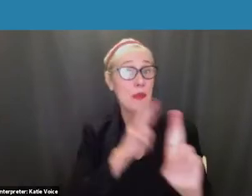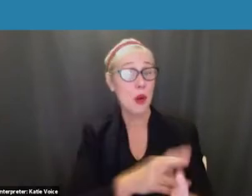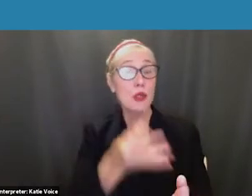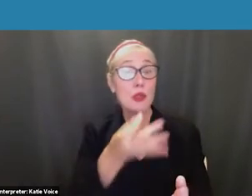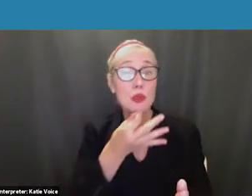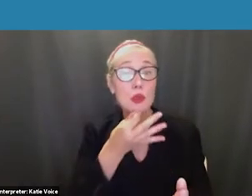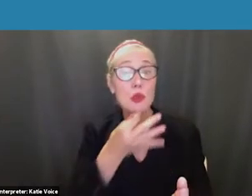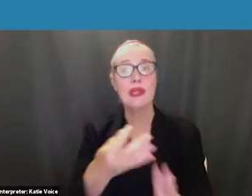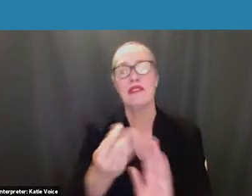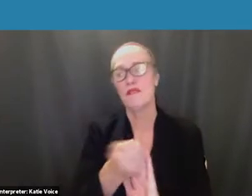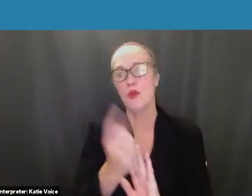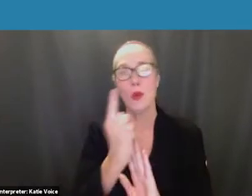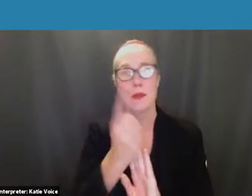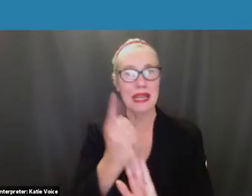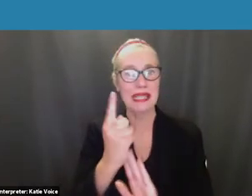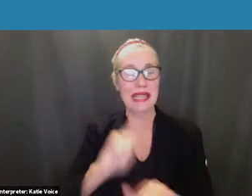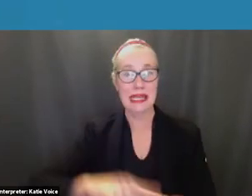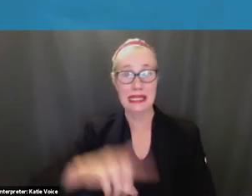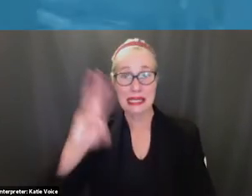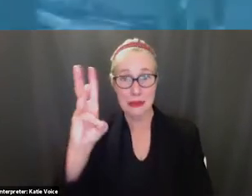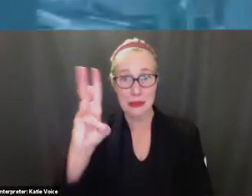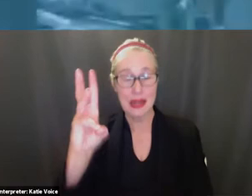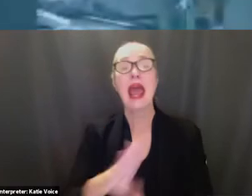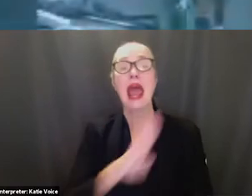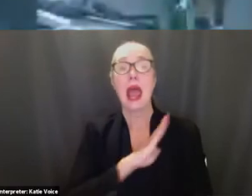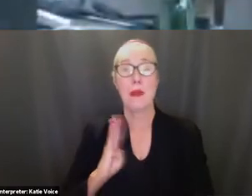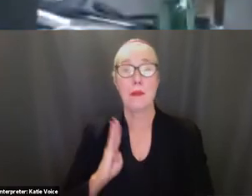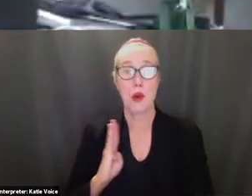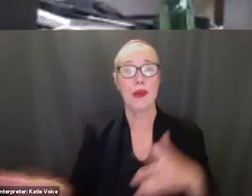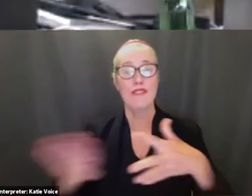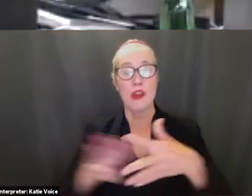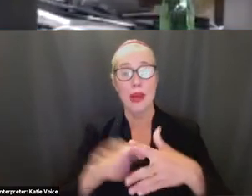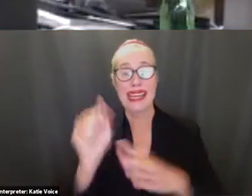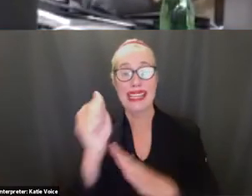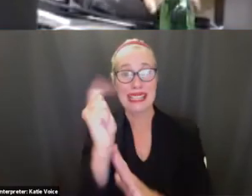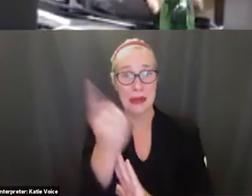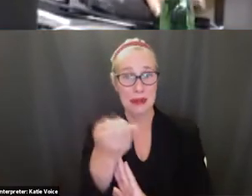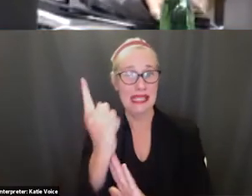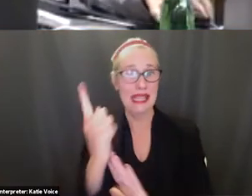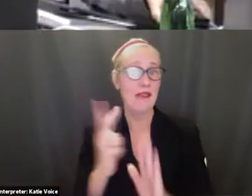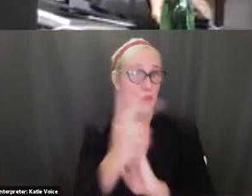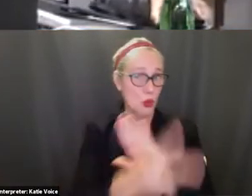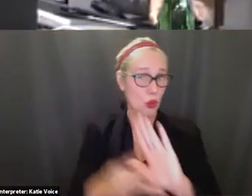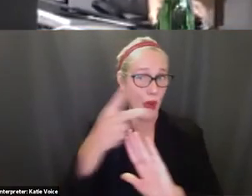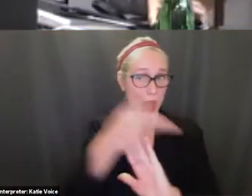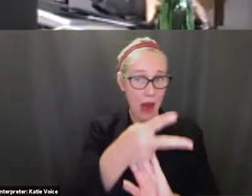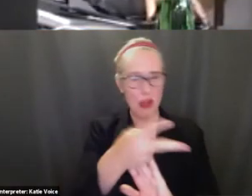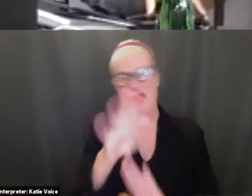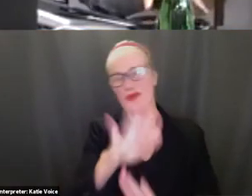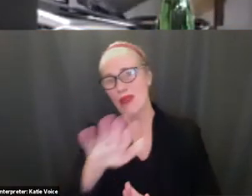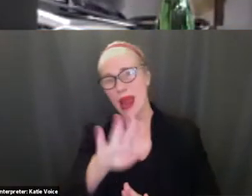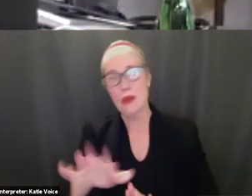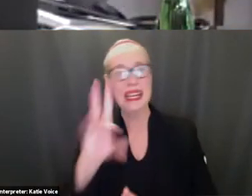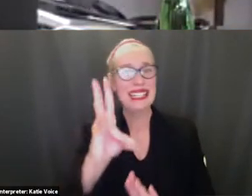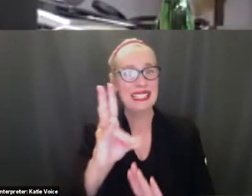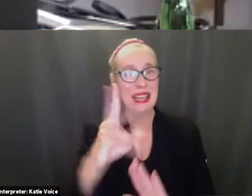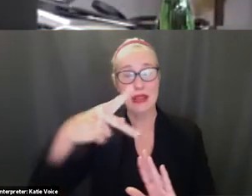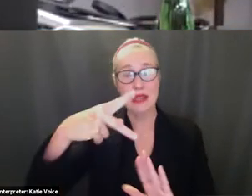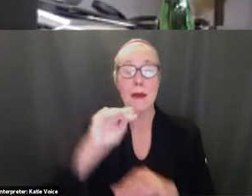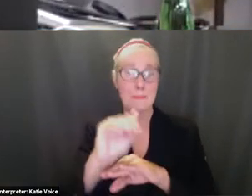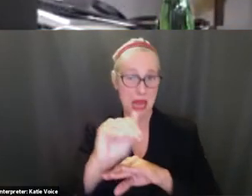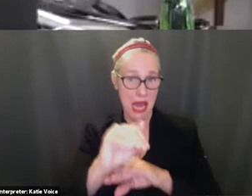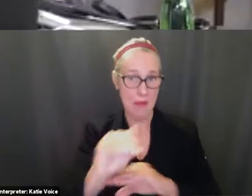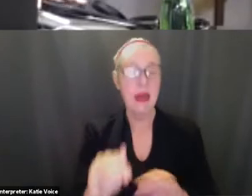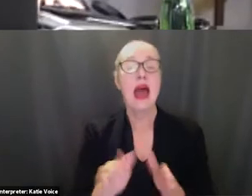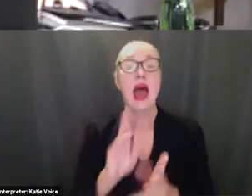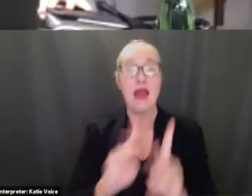6 pm and the board will take a 10-minute break after about 2 hours at approximately 7 p.m we'll have a public